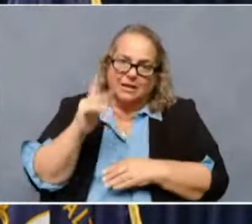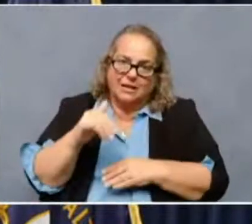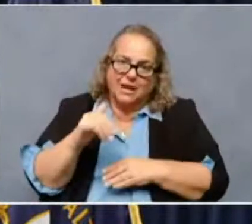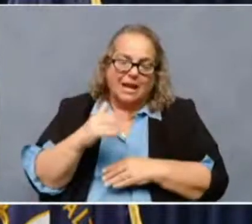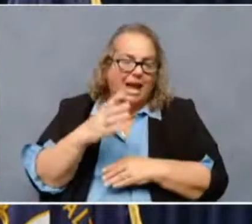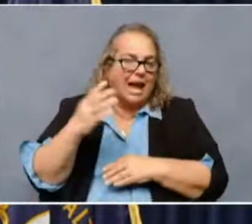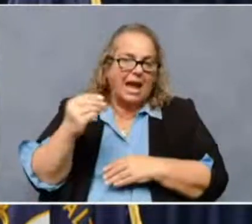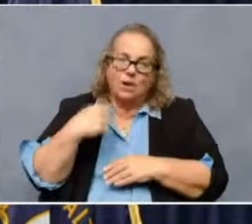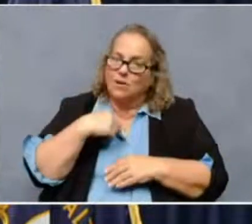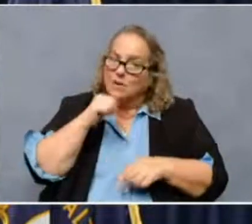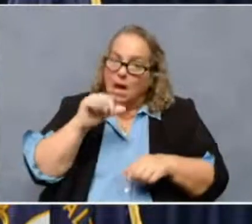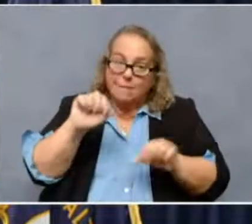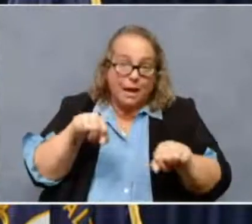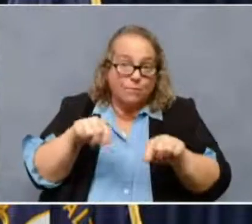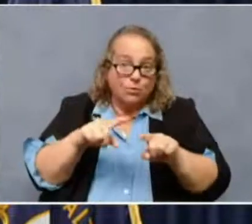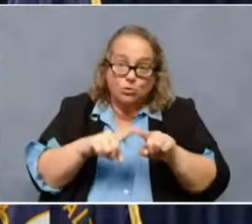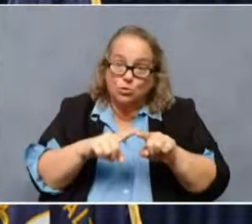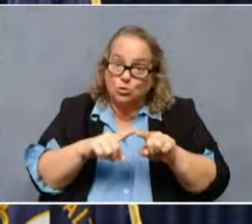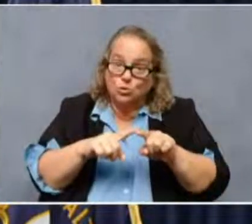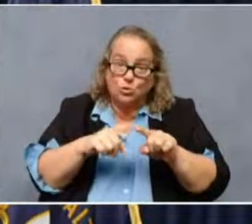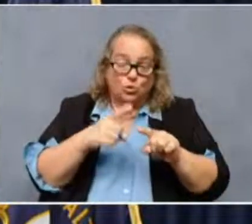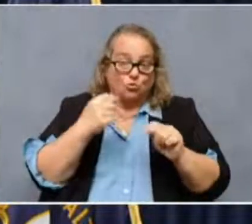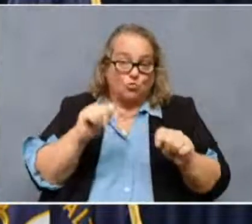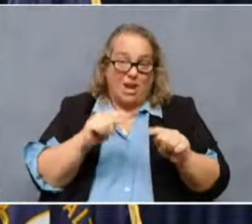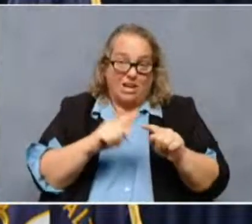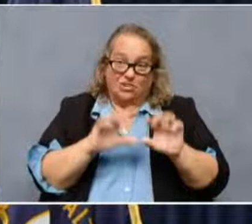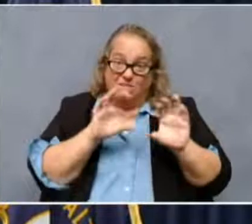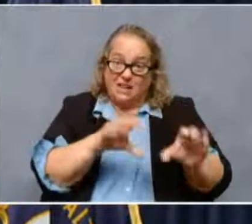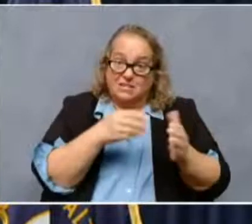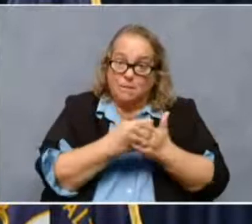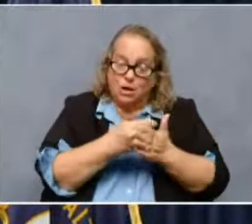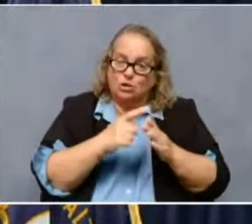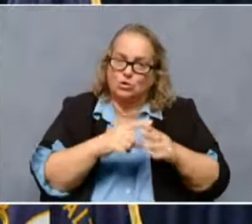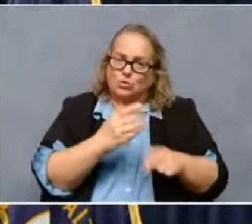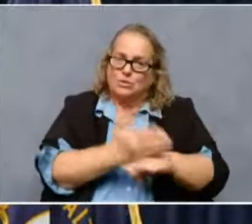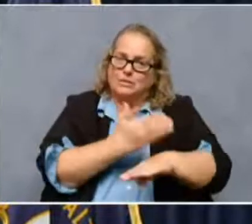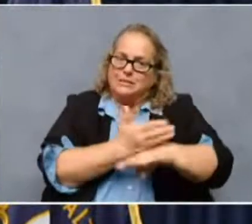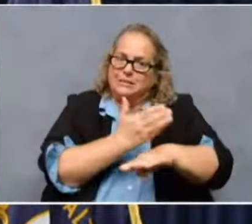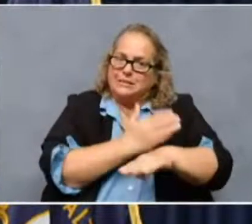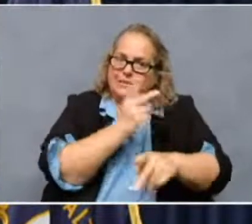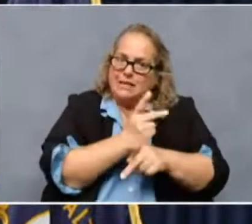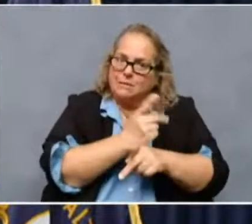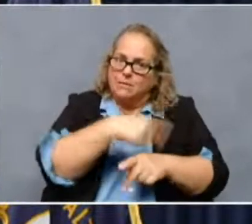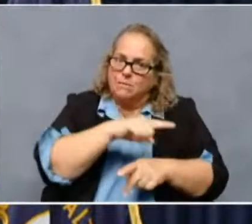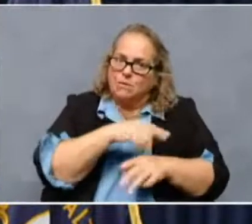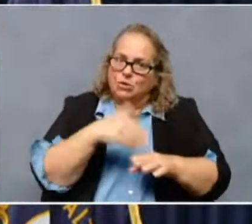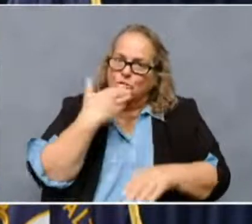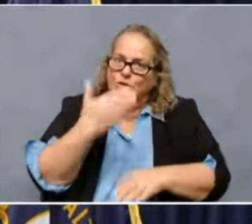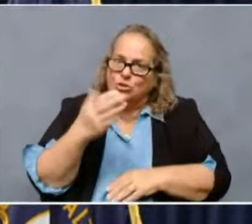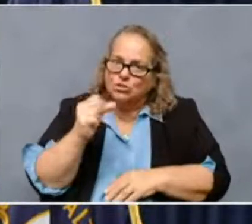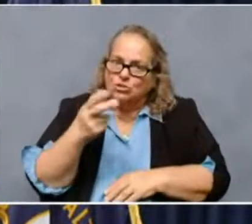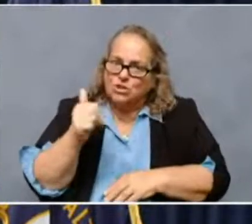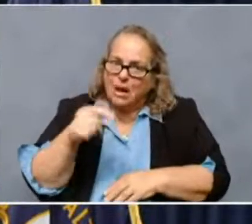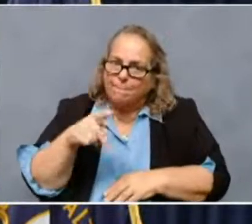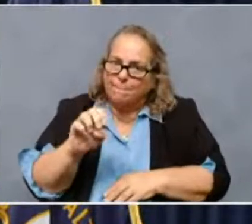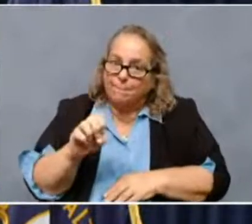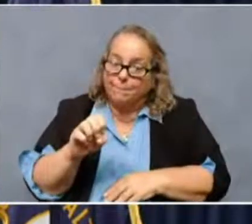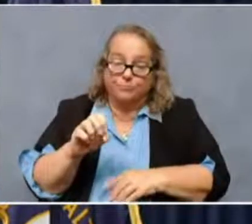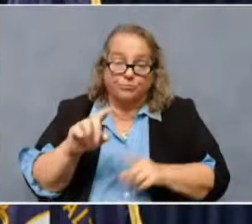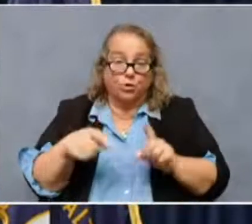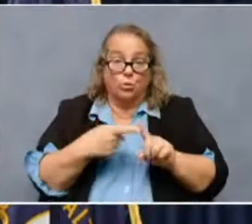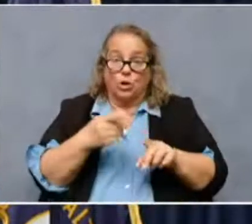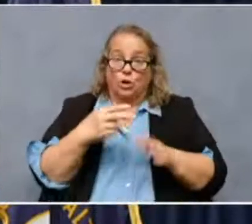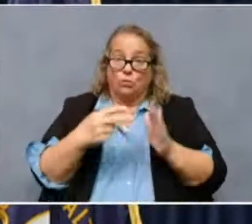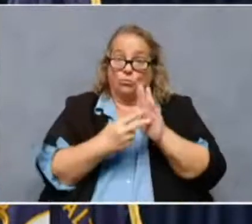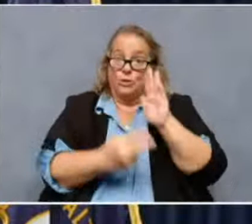able to invest the dollars to keep them in the shape that they need to be. And when it's in disrepair, it means commute